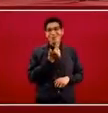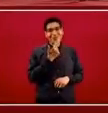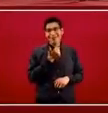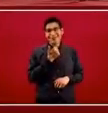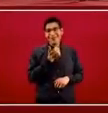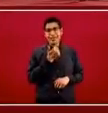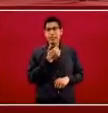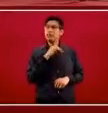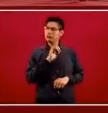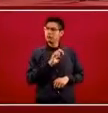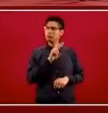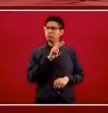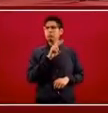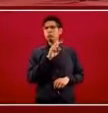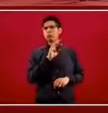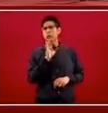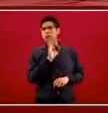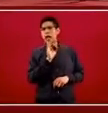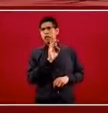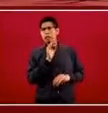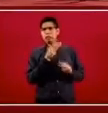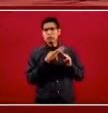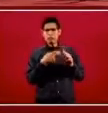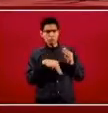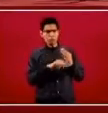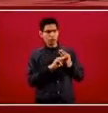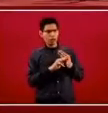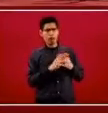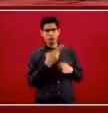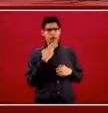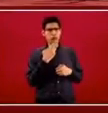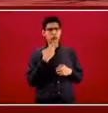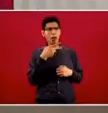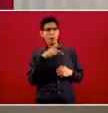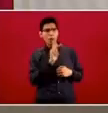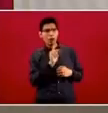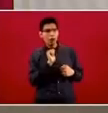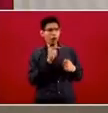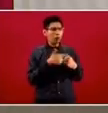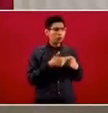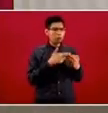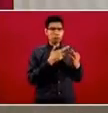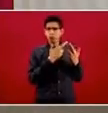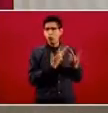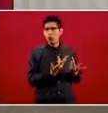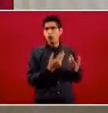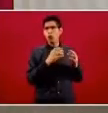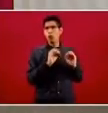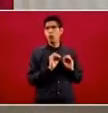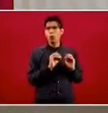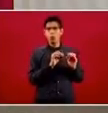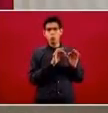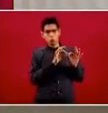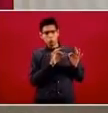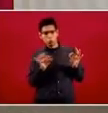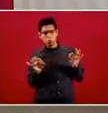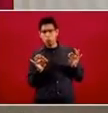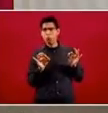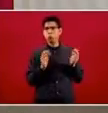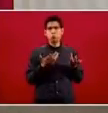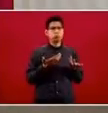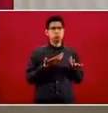1,500 ventilators that are in existence, but they were out of use because they maybe had a